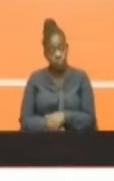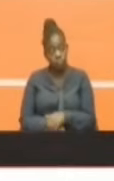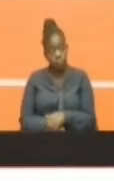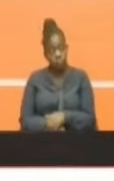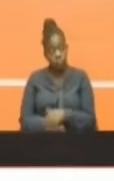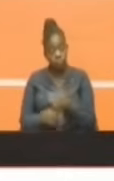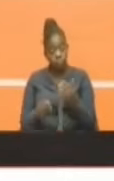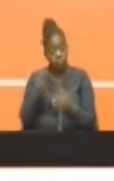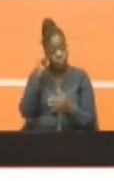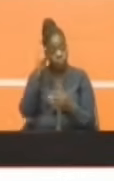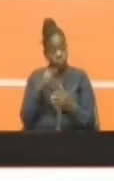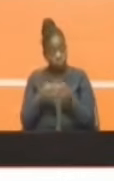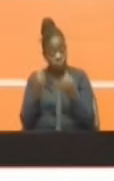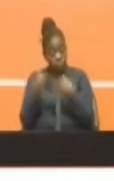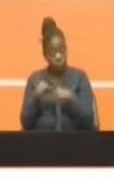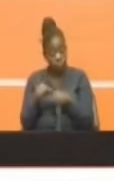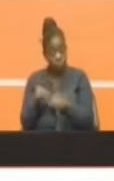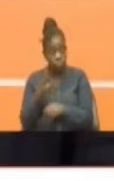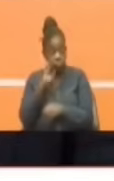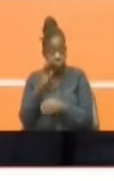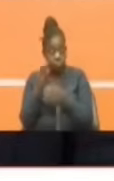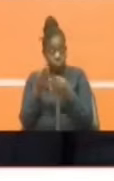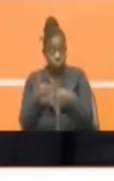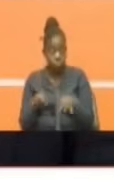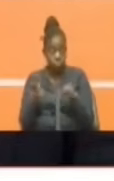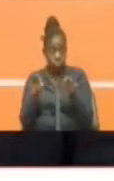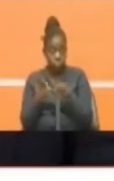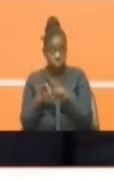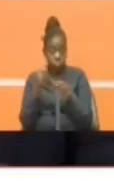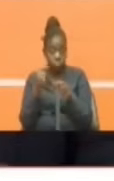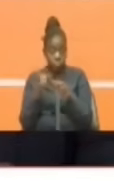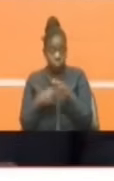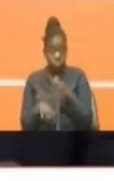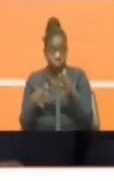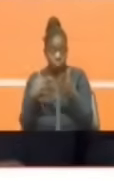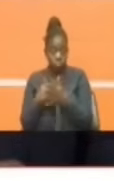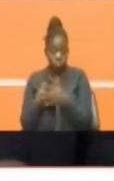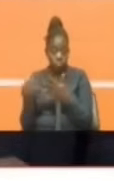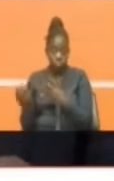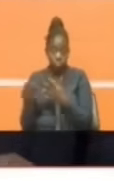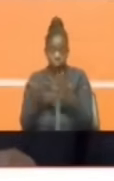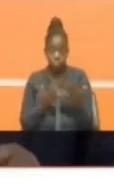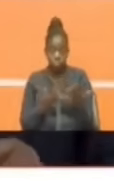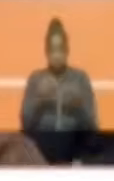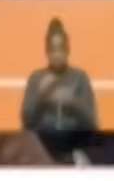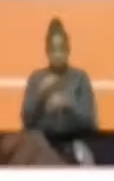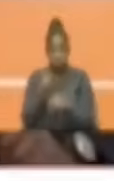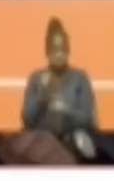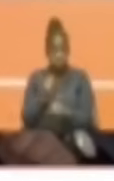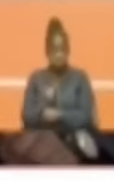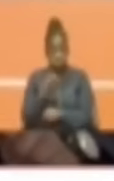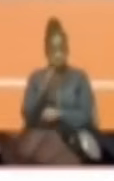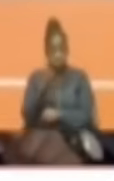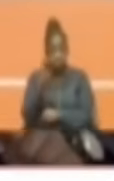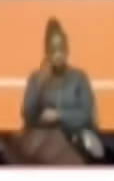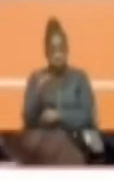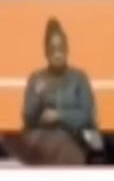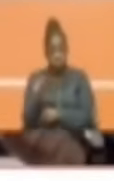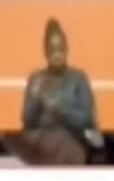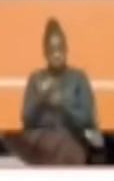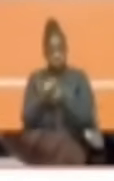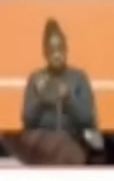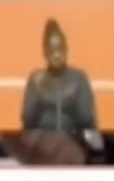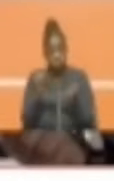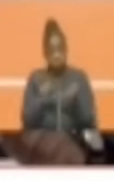so tulowooza nti enkola eno ejja kuba ya mugaso Kayemba agamba nti bannamakulire baateekayo enkolagana ennungi n'ekitongole ekya URA nga buli kusomoozebwa